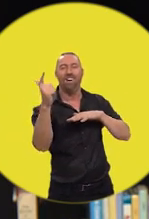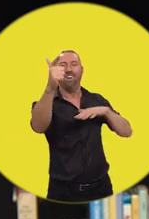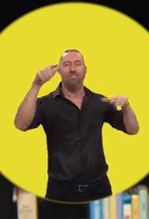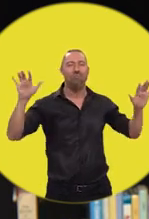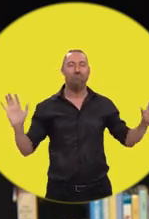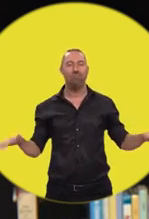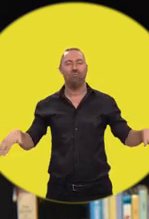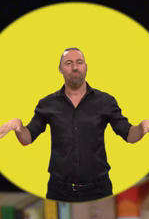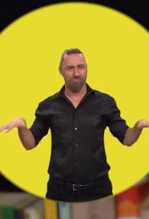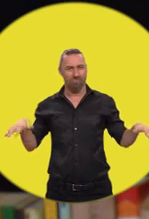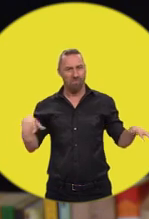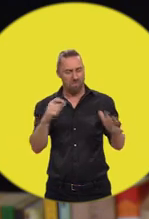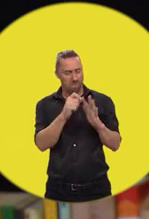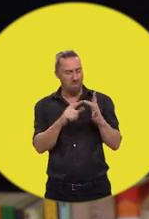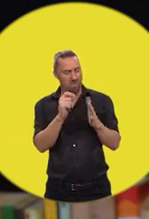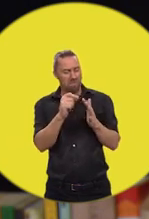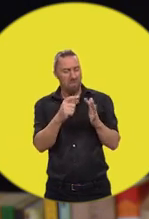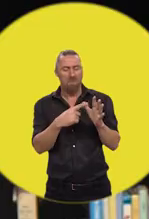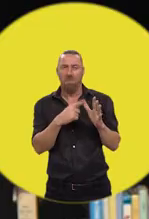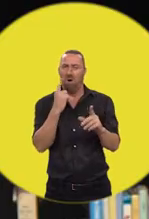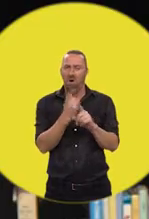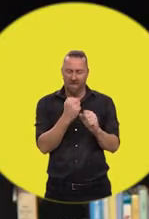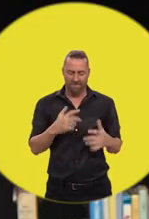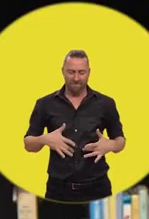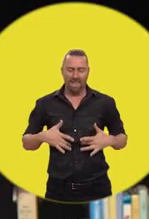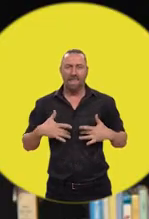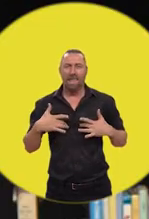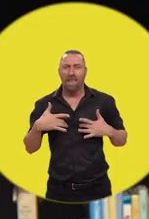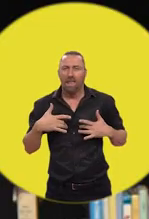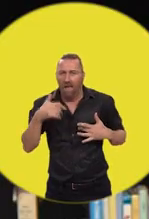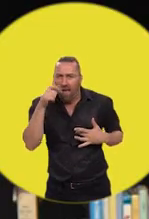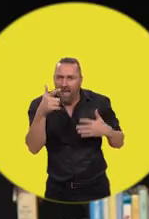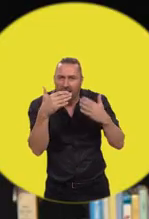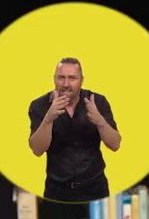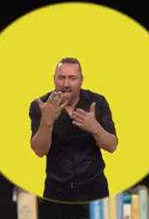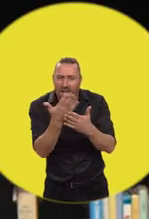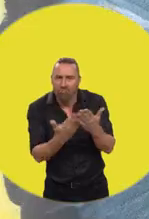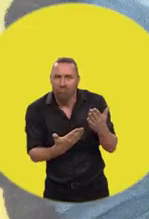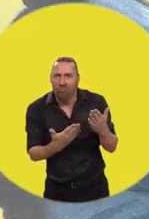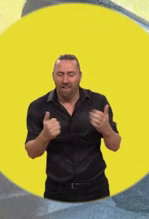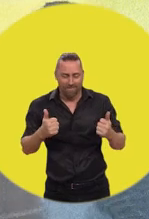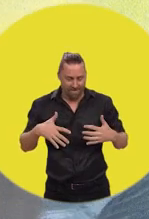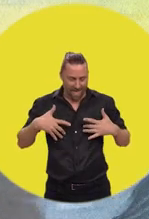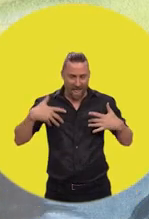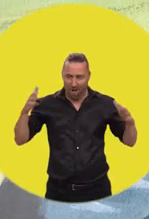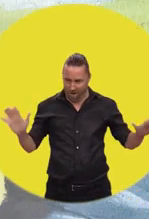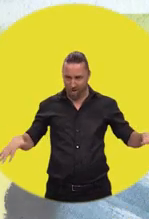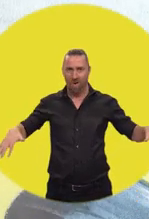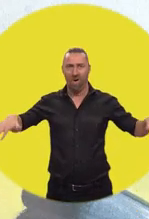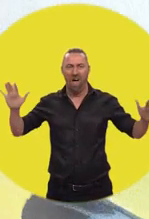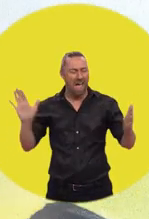Pippa had feelings too. Remember at the beginning of the story, she felt joyful,